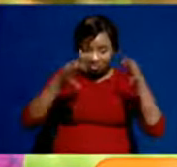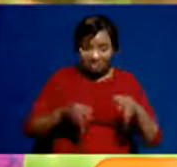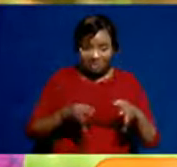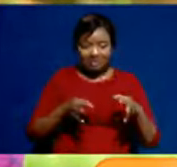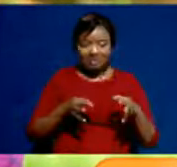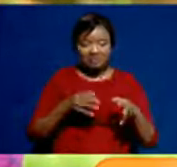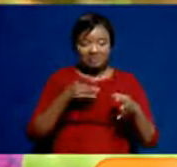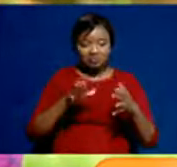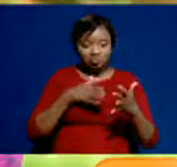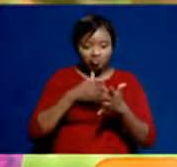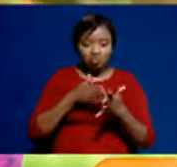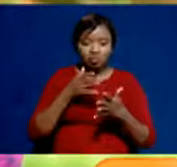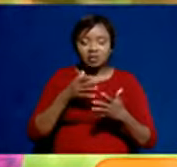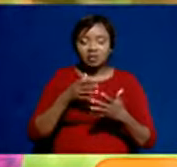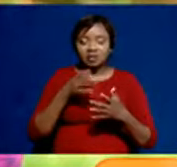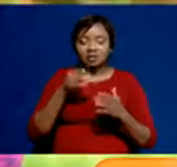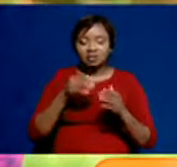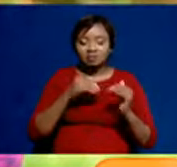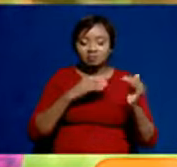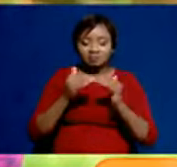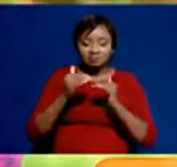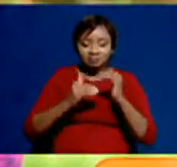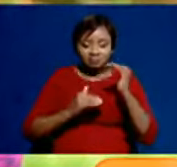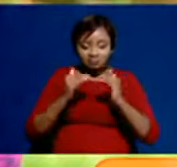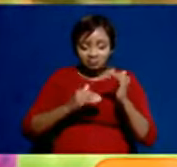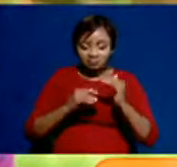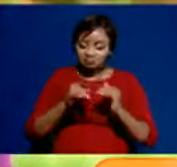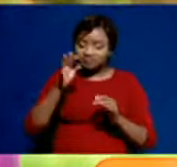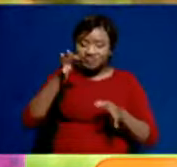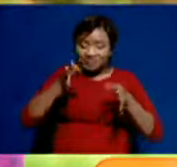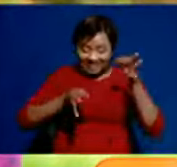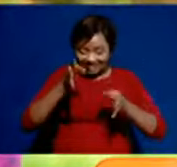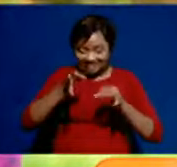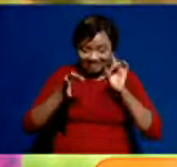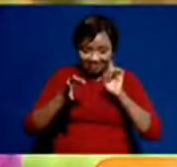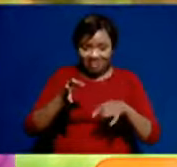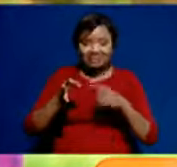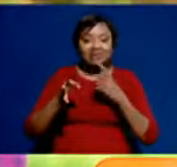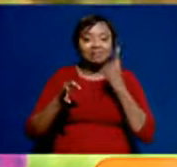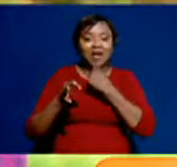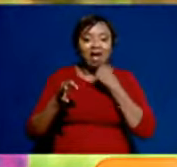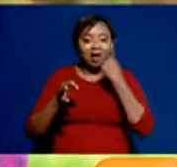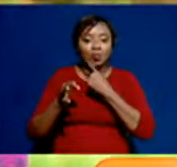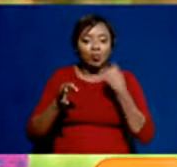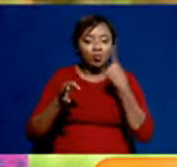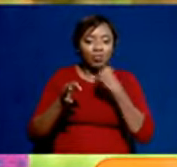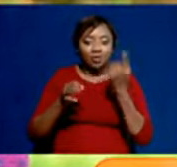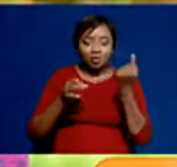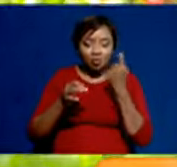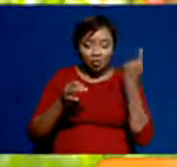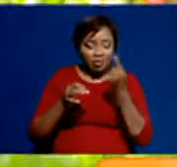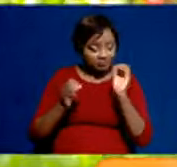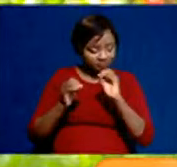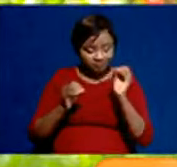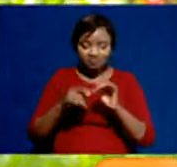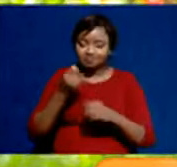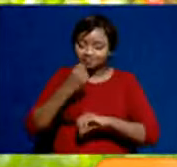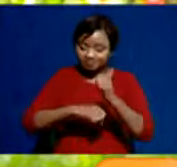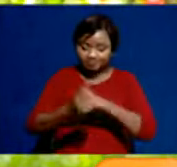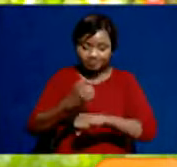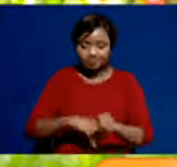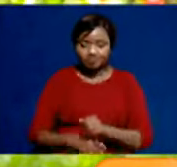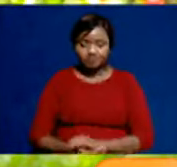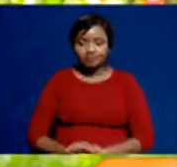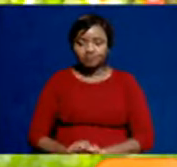Because justice must not only be done, it must be seen to be done. The High Court failed the test in that whatever.